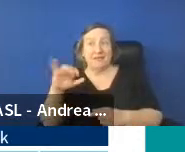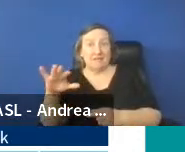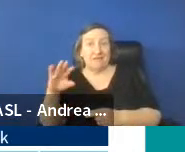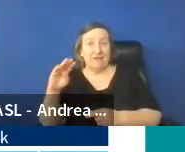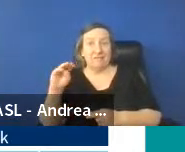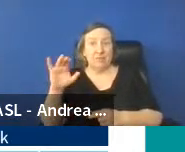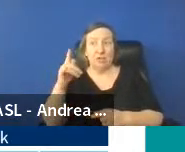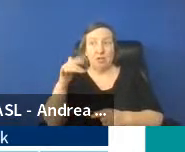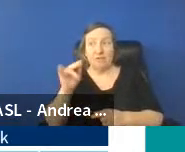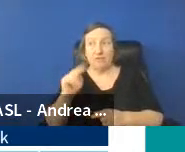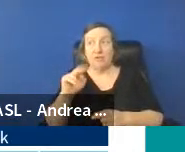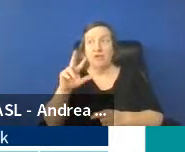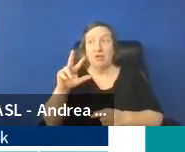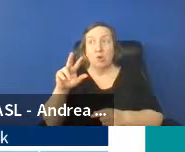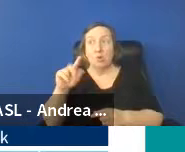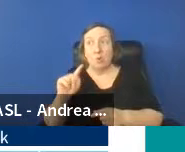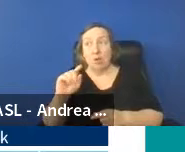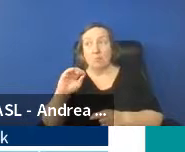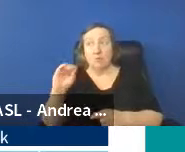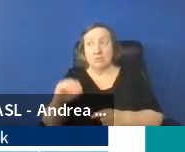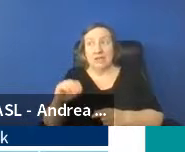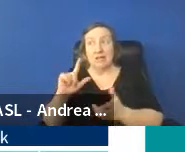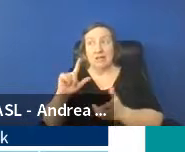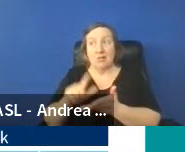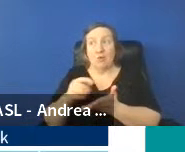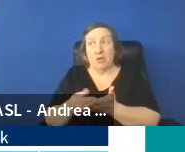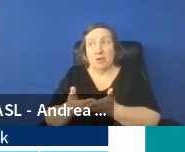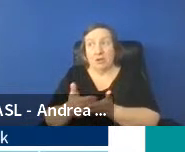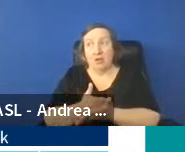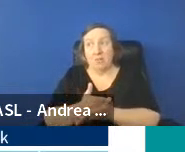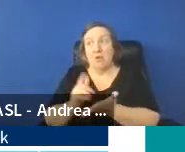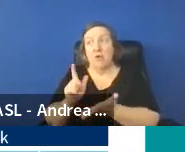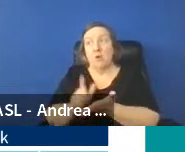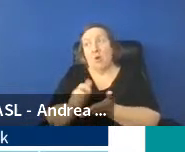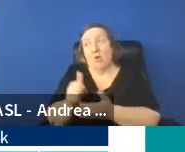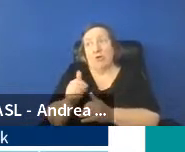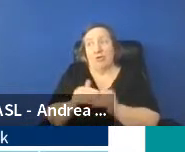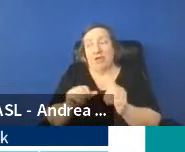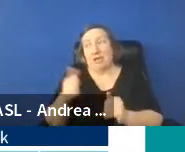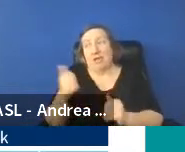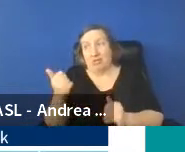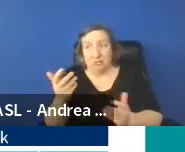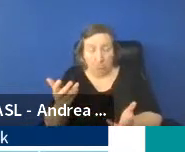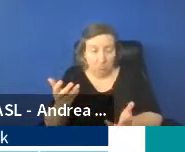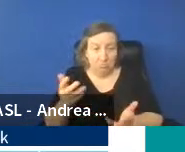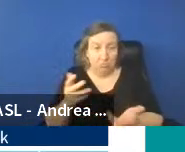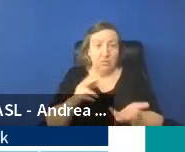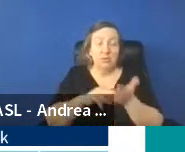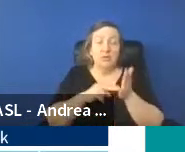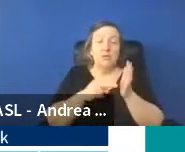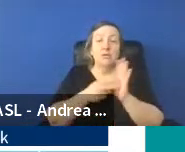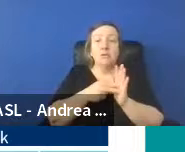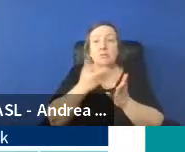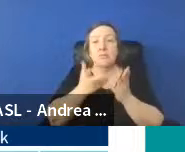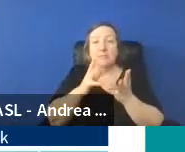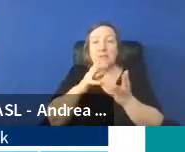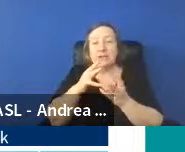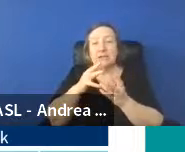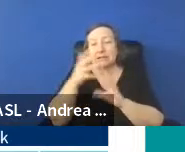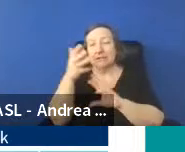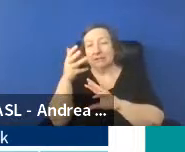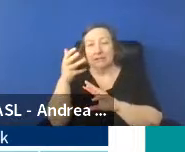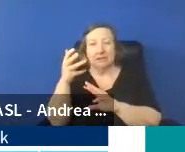of that population that's low income, and that's lower than the others. So meaning it's maybe skews a little